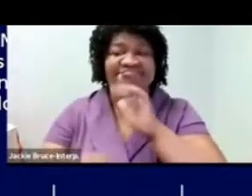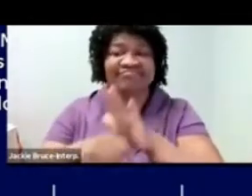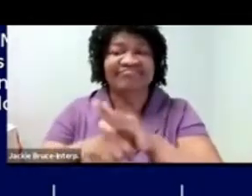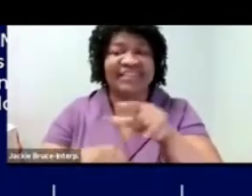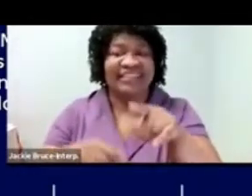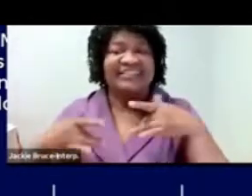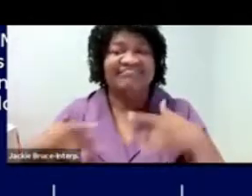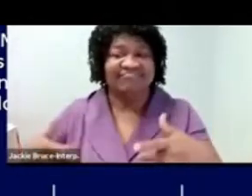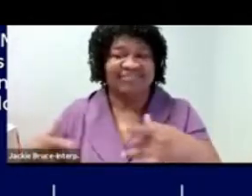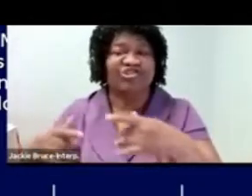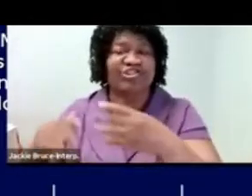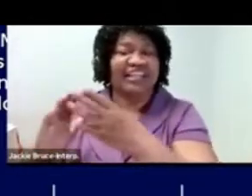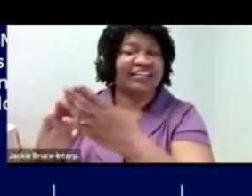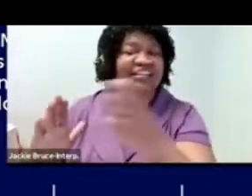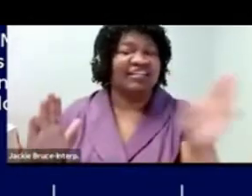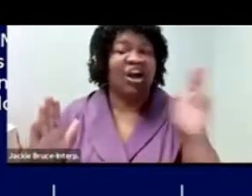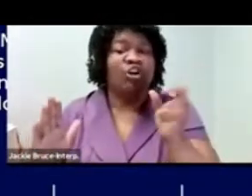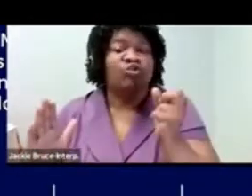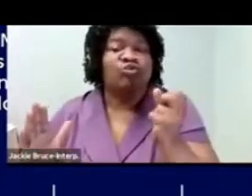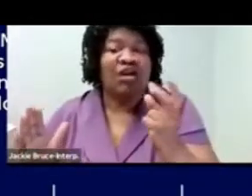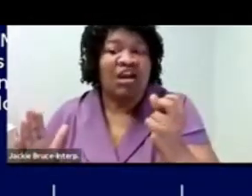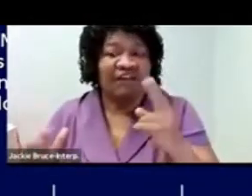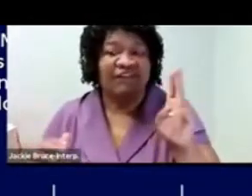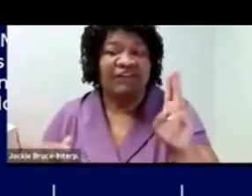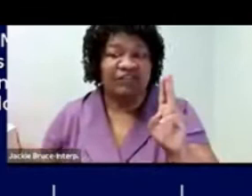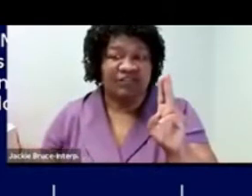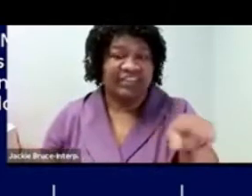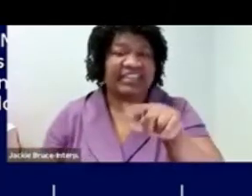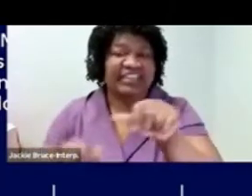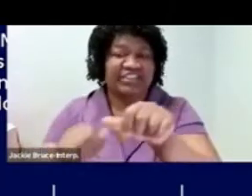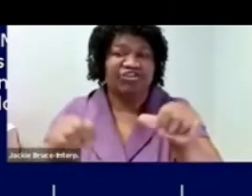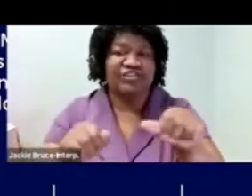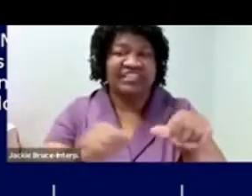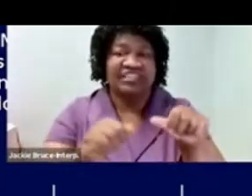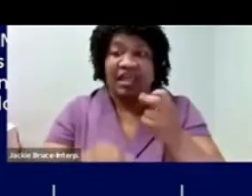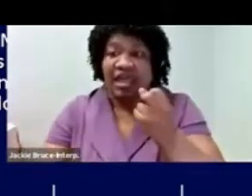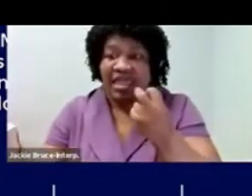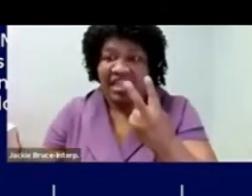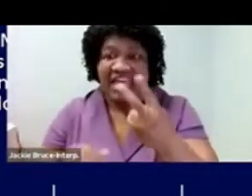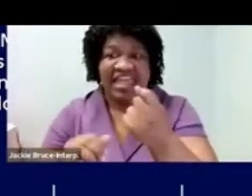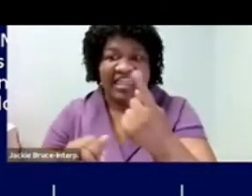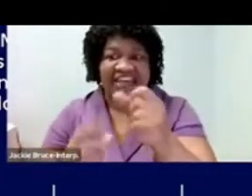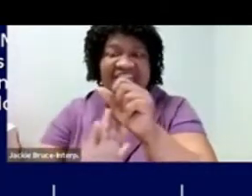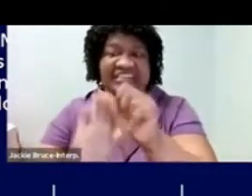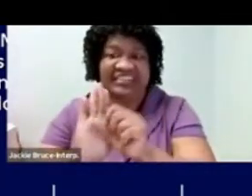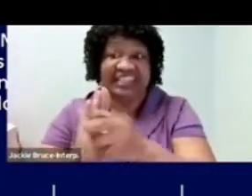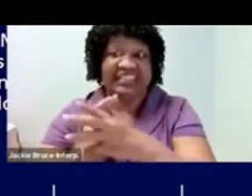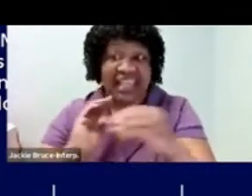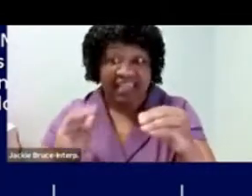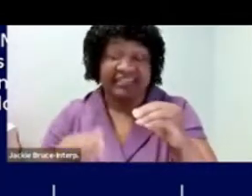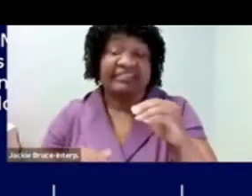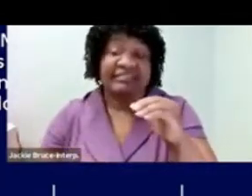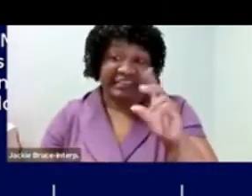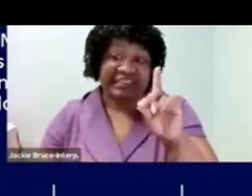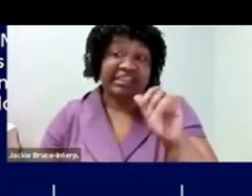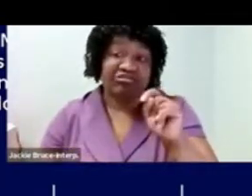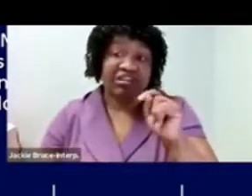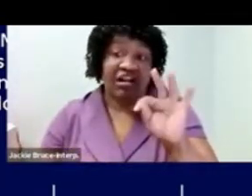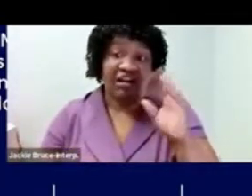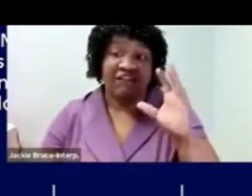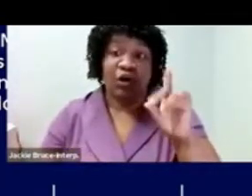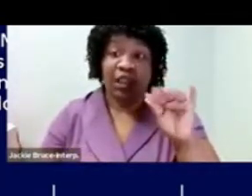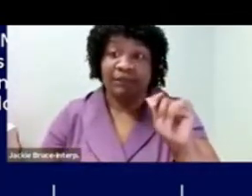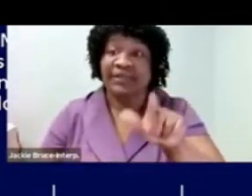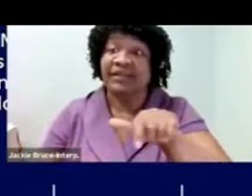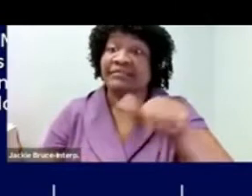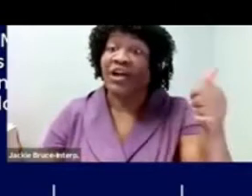trend across all 12 of these jurisdictions, 11 states and the District of Columbia. And what we